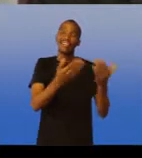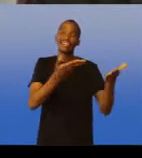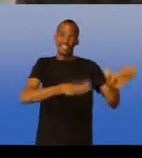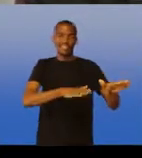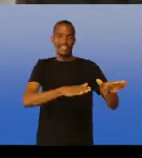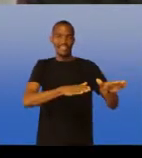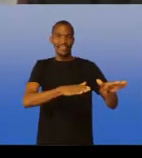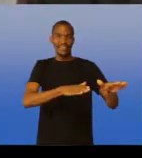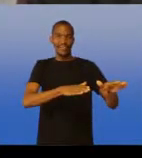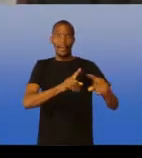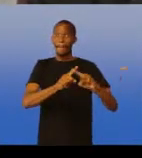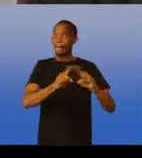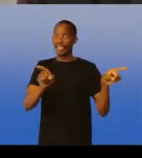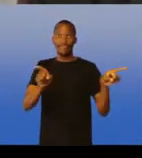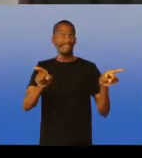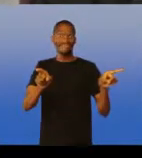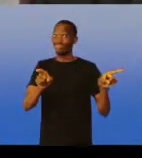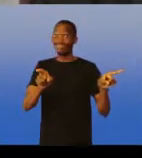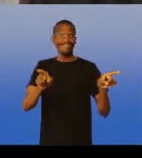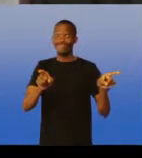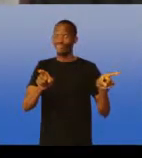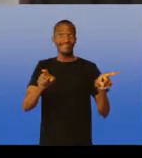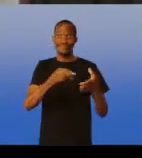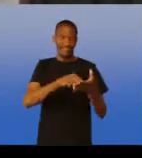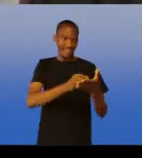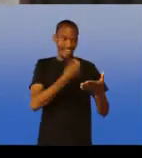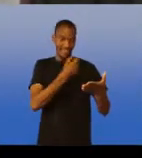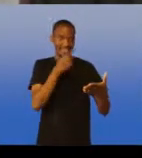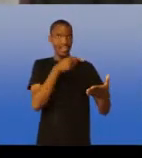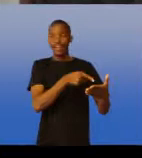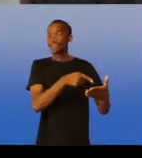lehatsheng. Me ka treatment